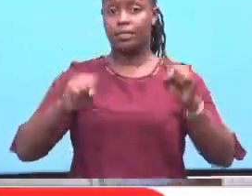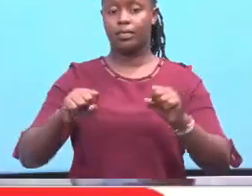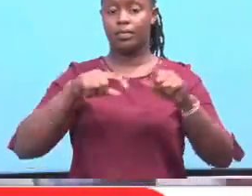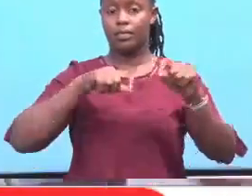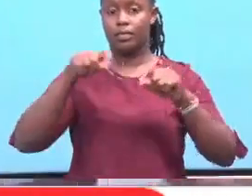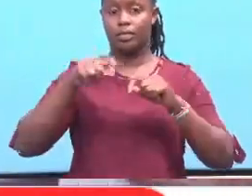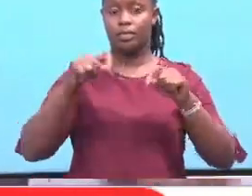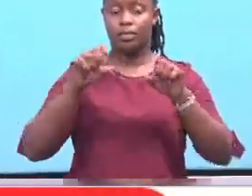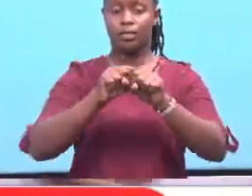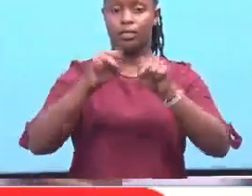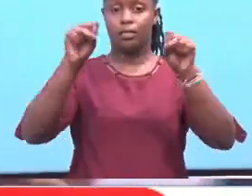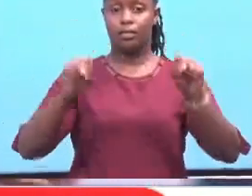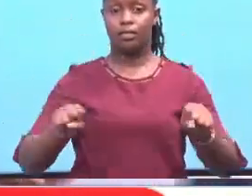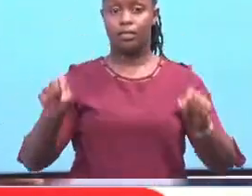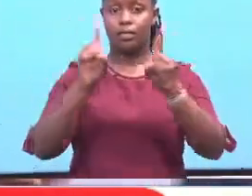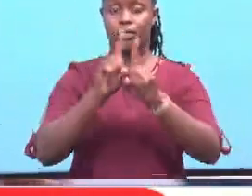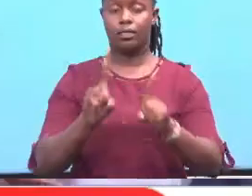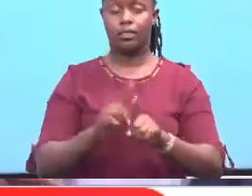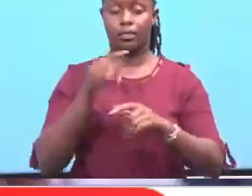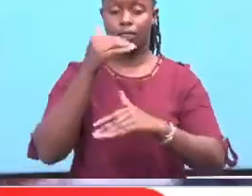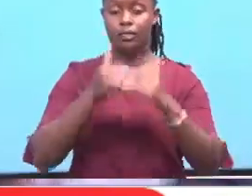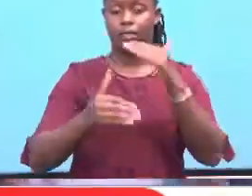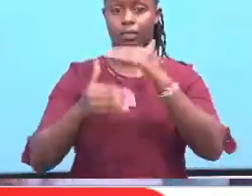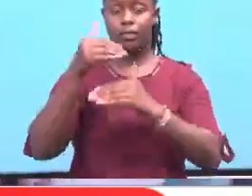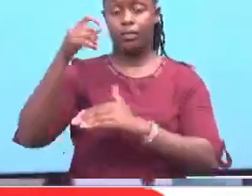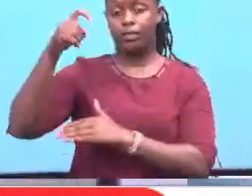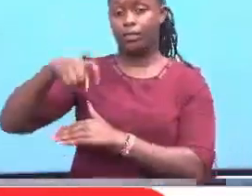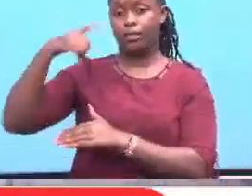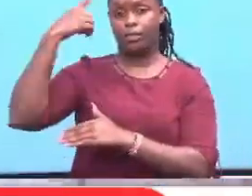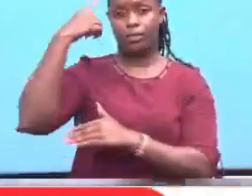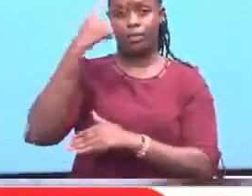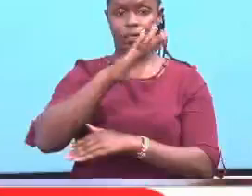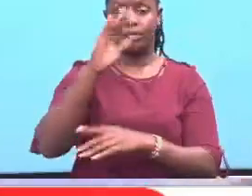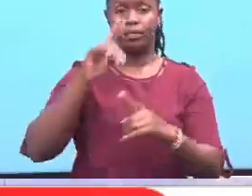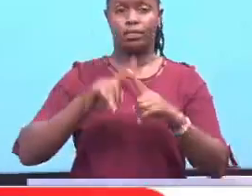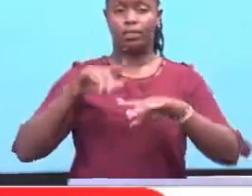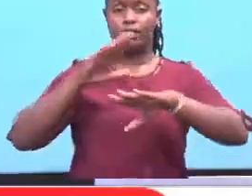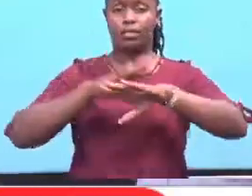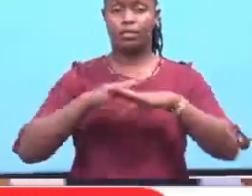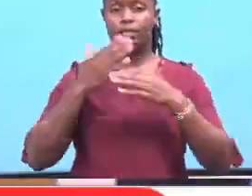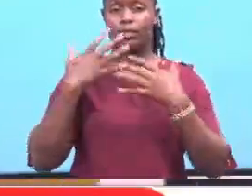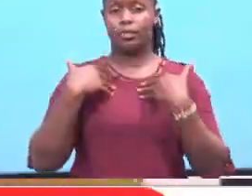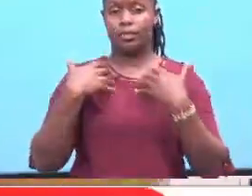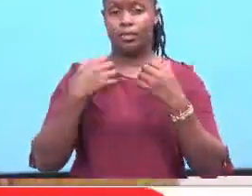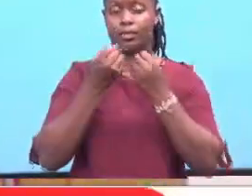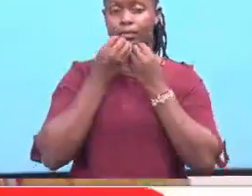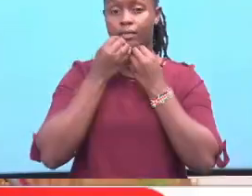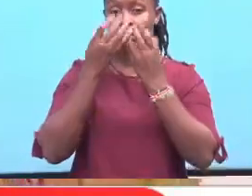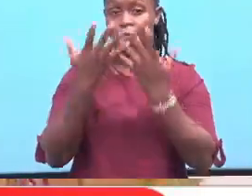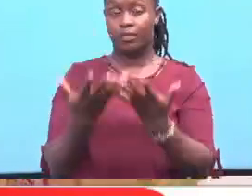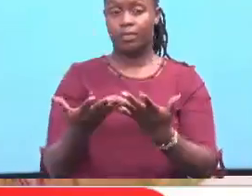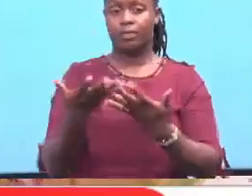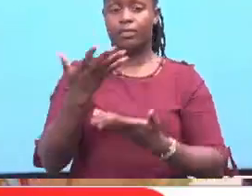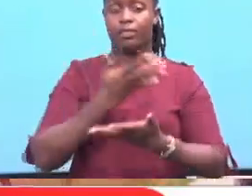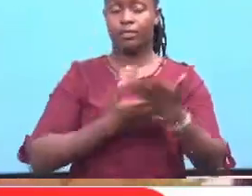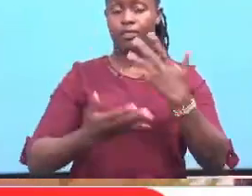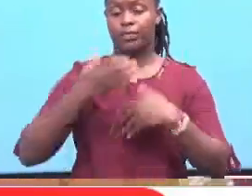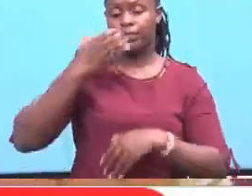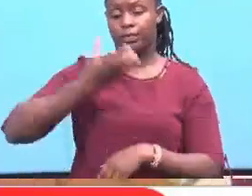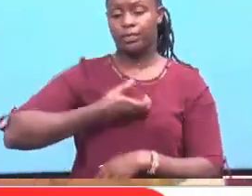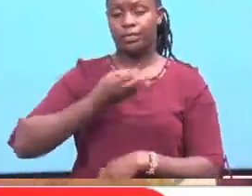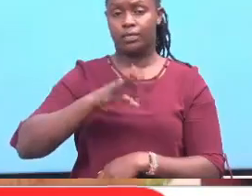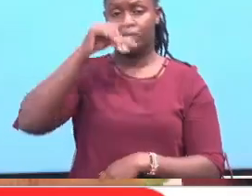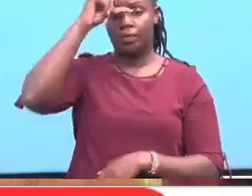digital systems and the infrastructure required for its seamless health information exchange. The Council of Governors, however,